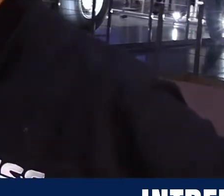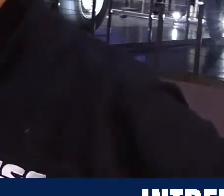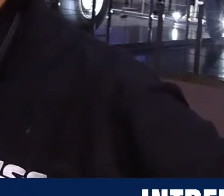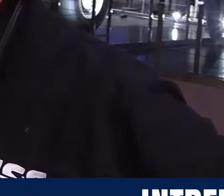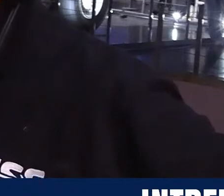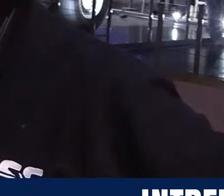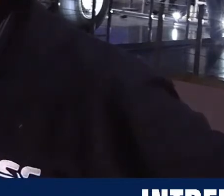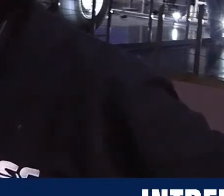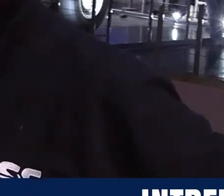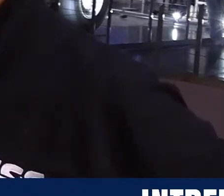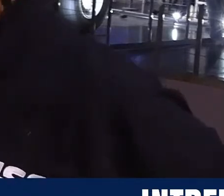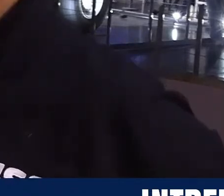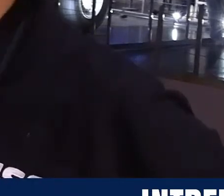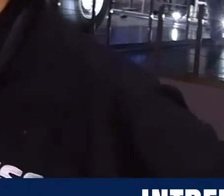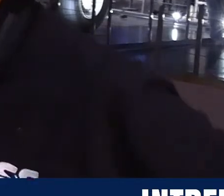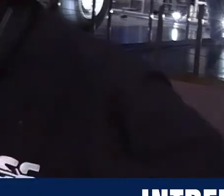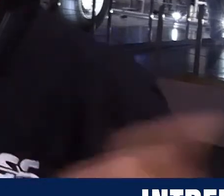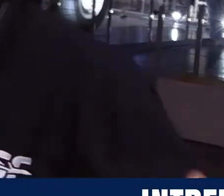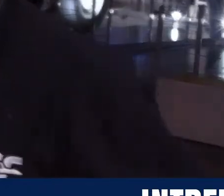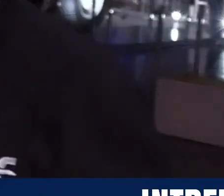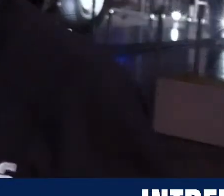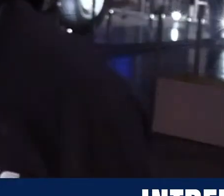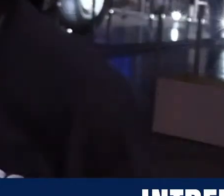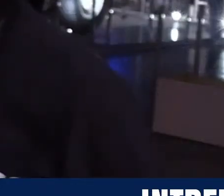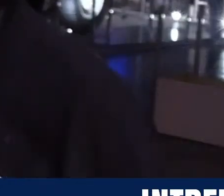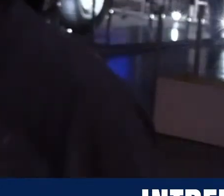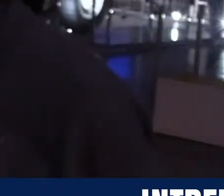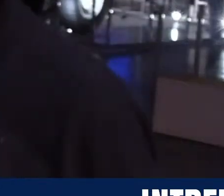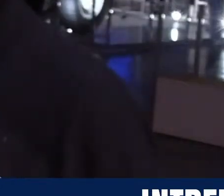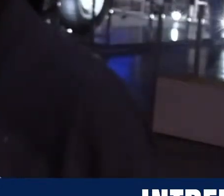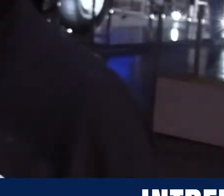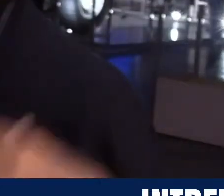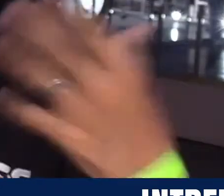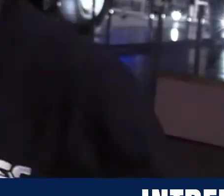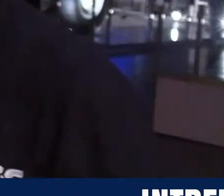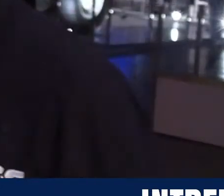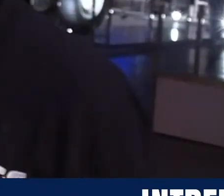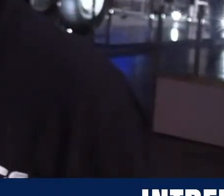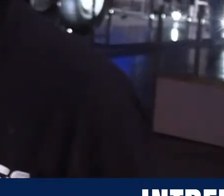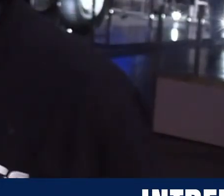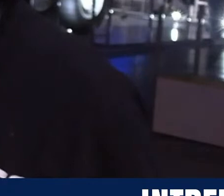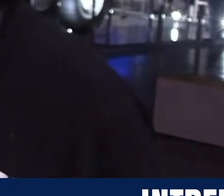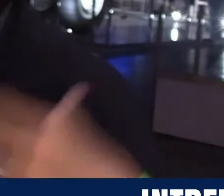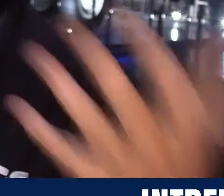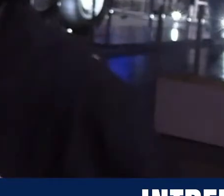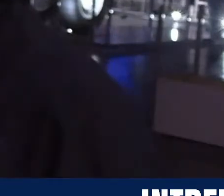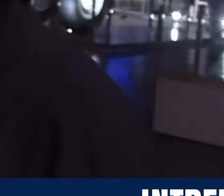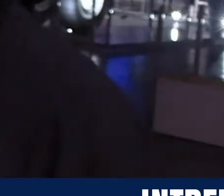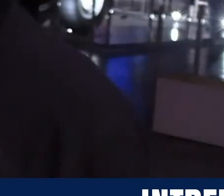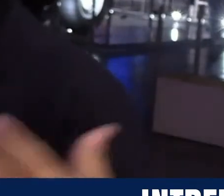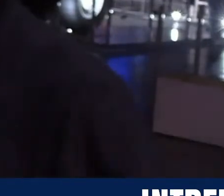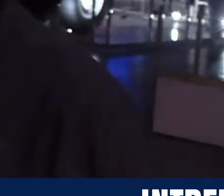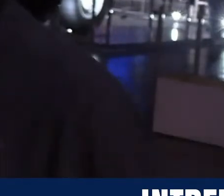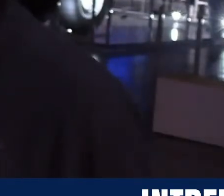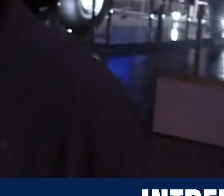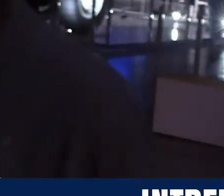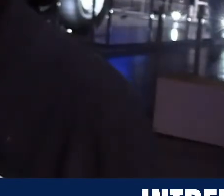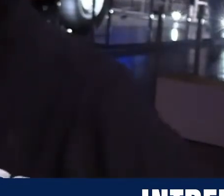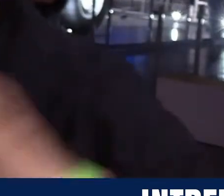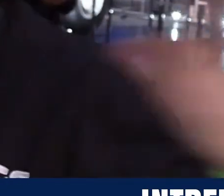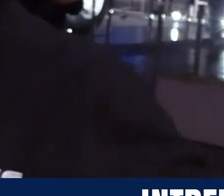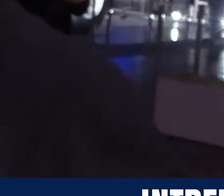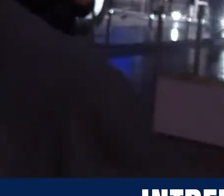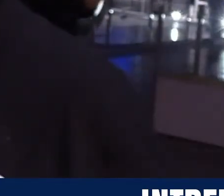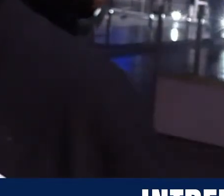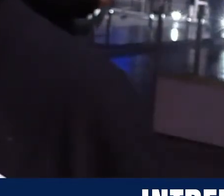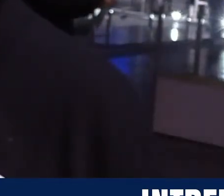It thanks really for is, coming. like, it really is cool. Like, we say this every time. We stream the shows so you can sort of participate even though you can't make it here. If